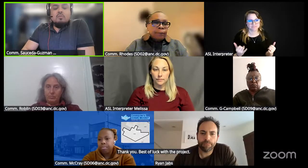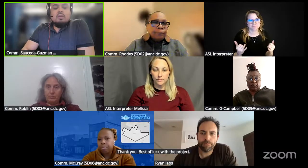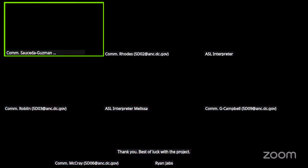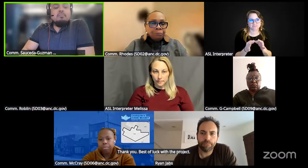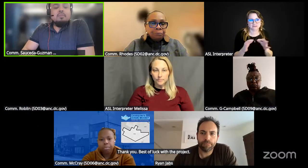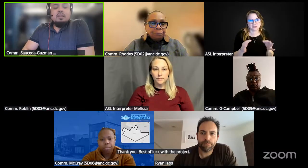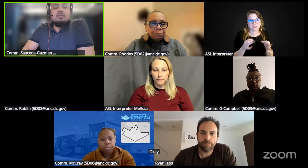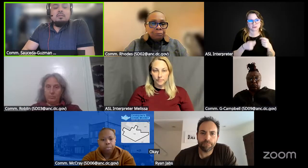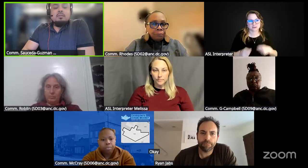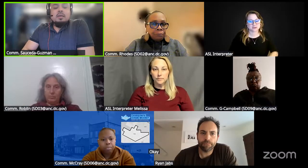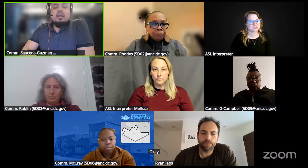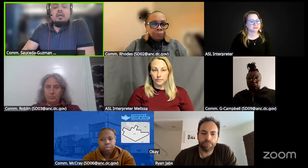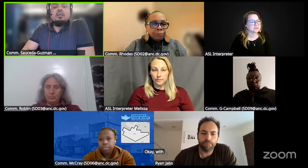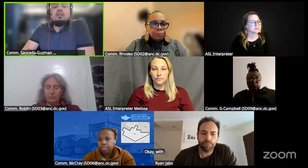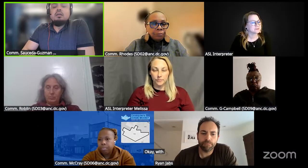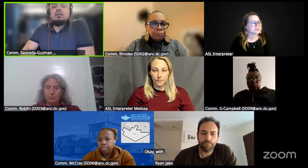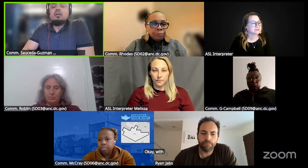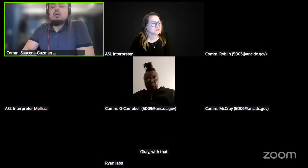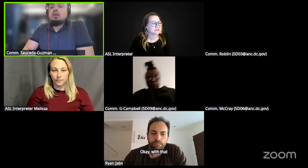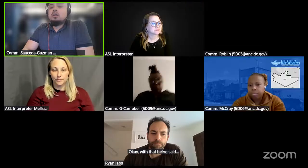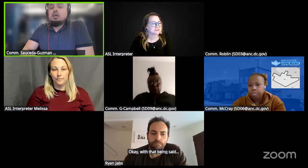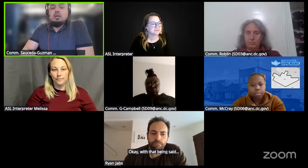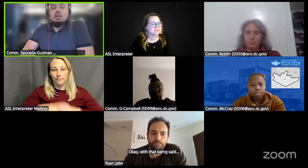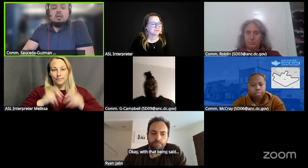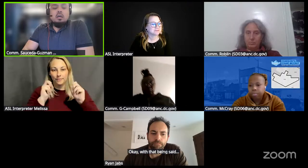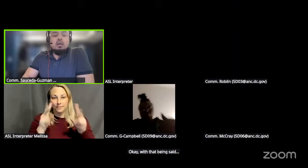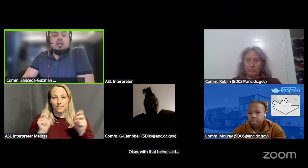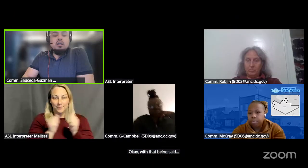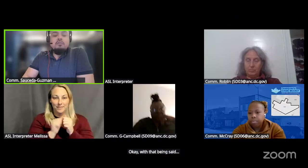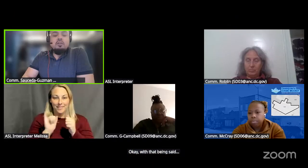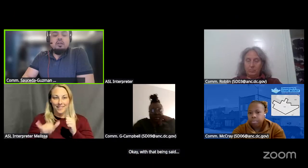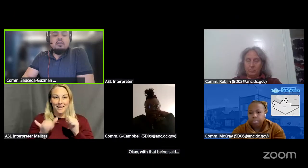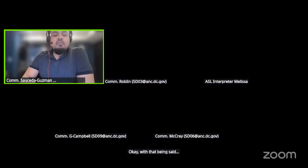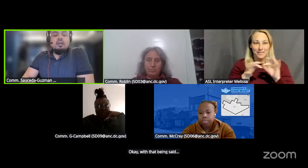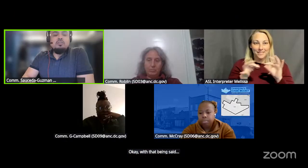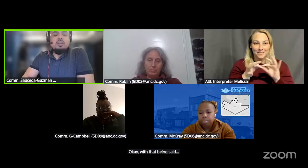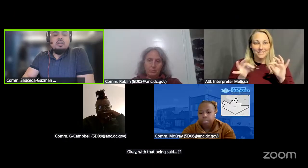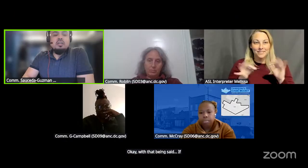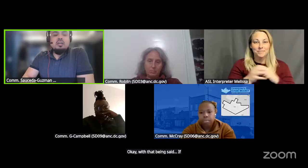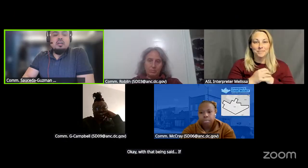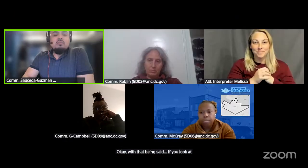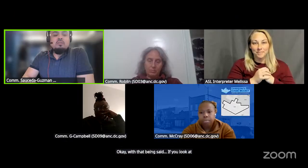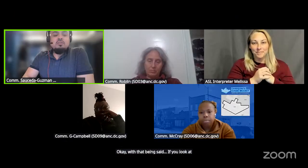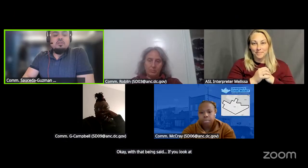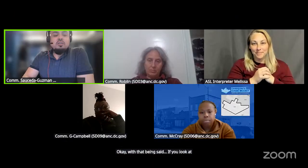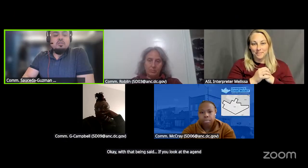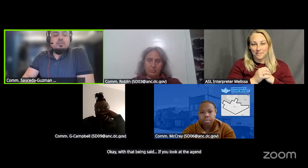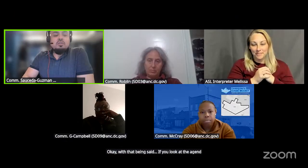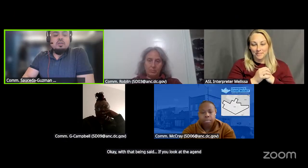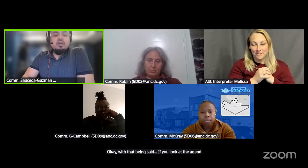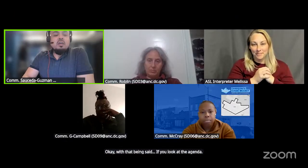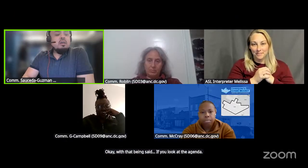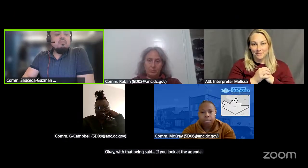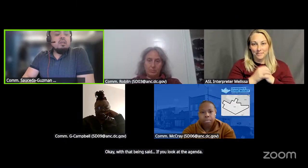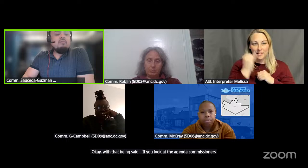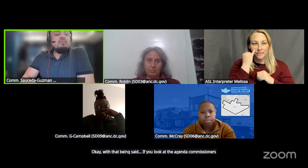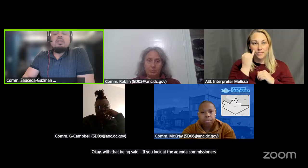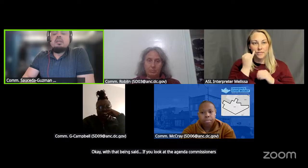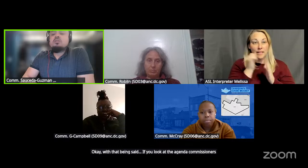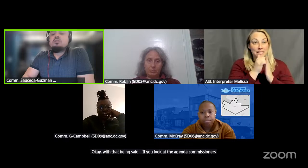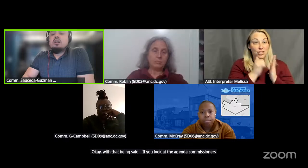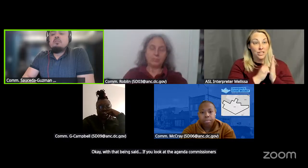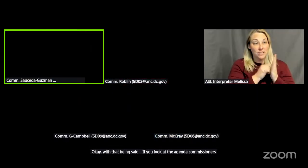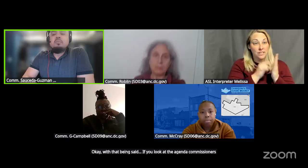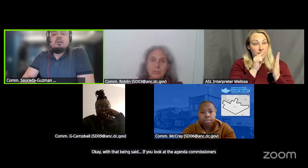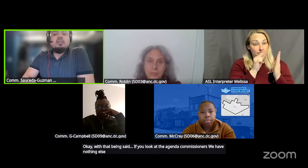Okay, with that being said, if you look at the agenda, commissioners, we have nothing